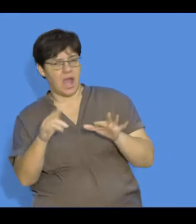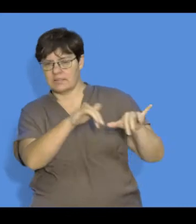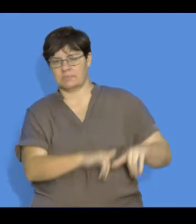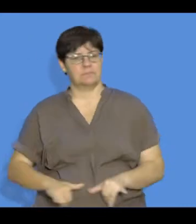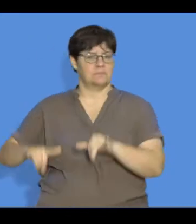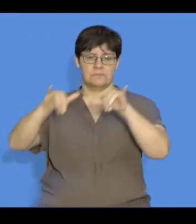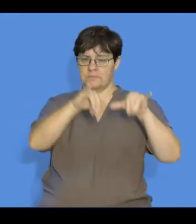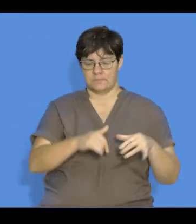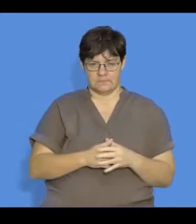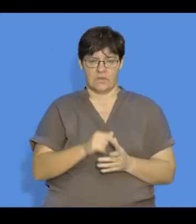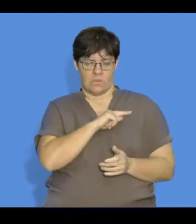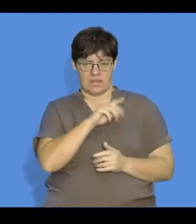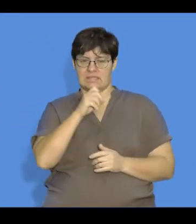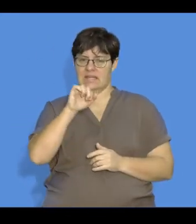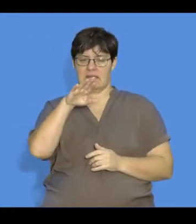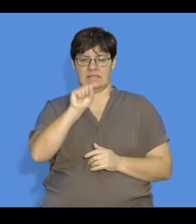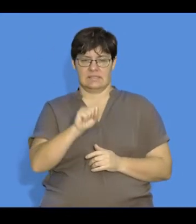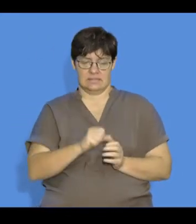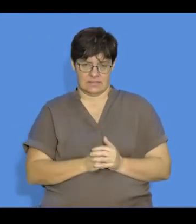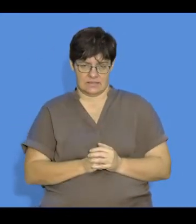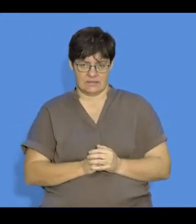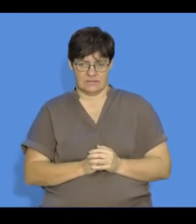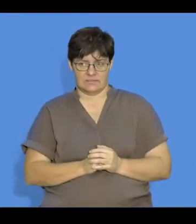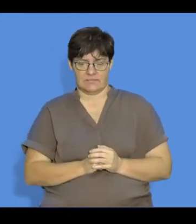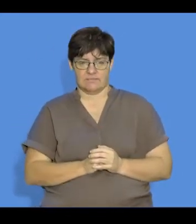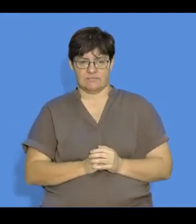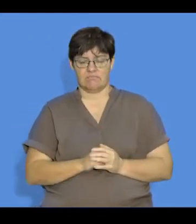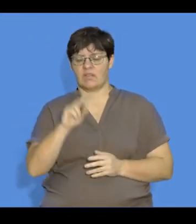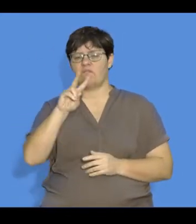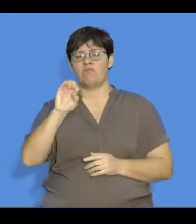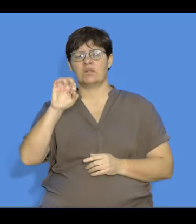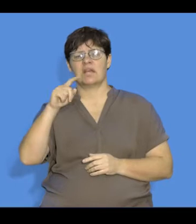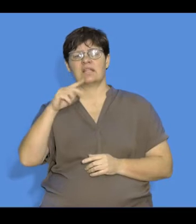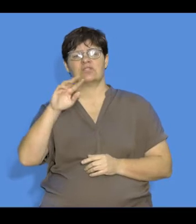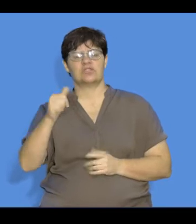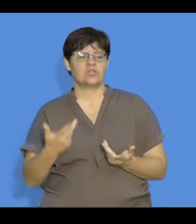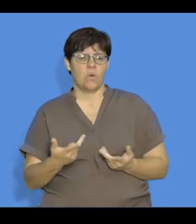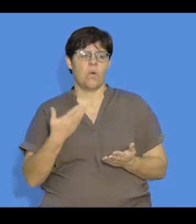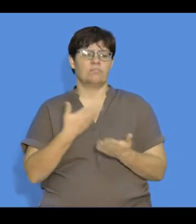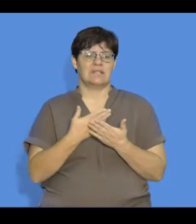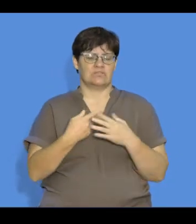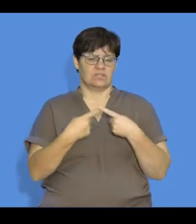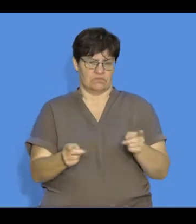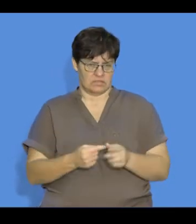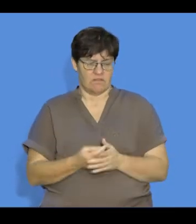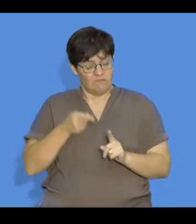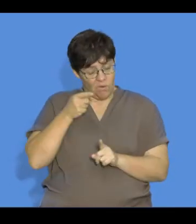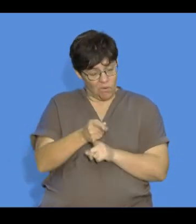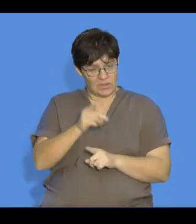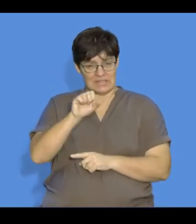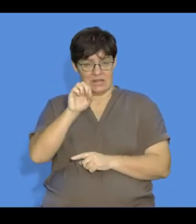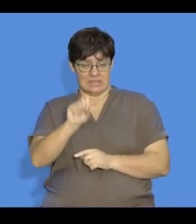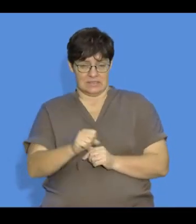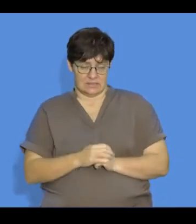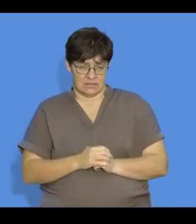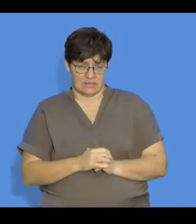Hence, we say this is a series circuit. Right. What about voltage or potential difference in as far as a series circuit